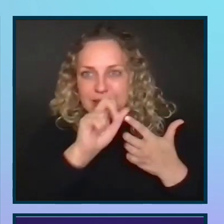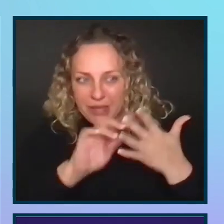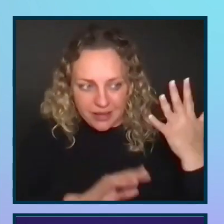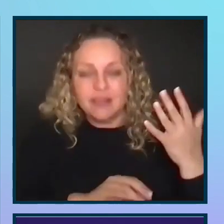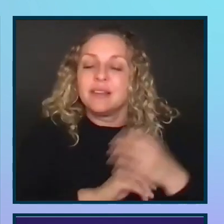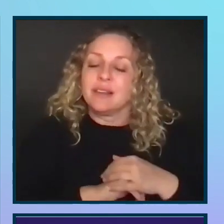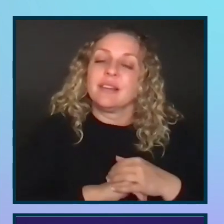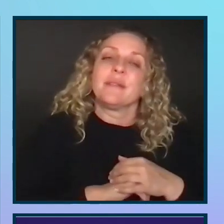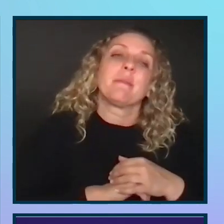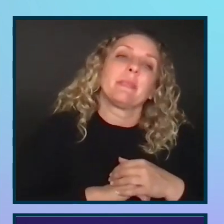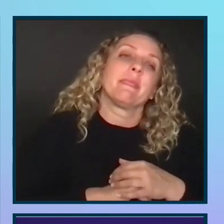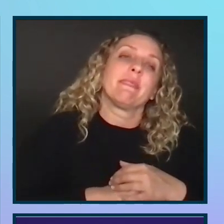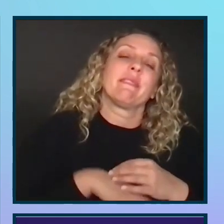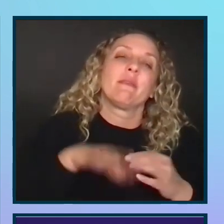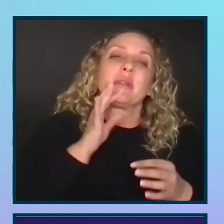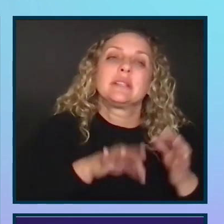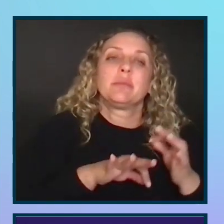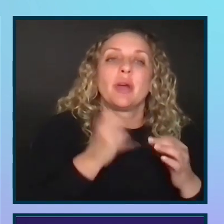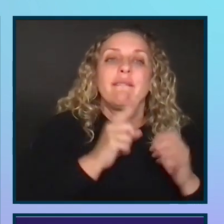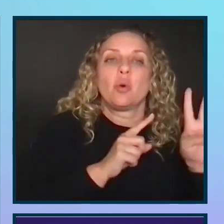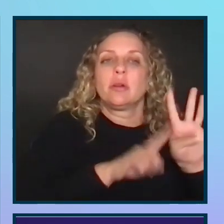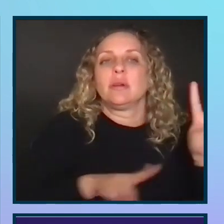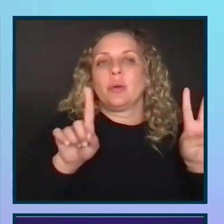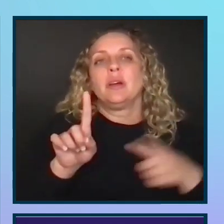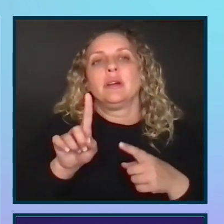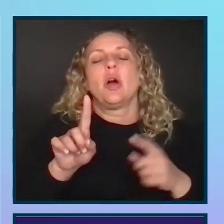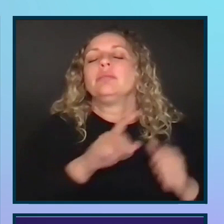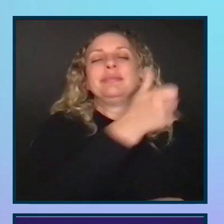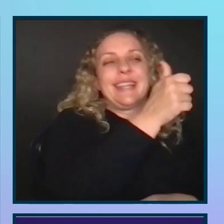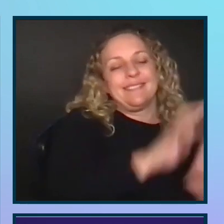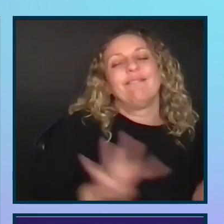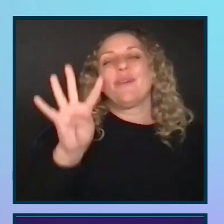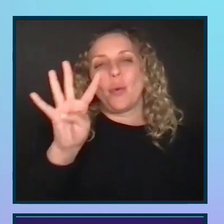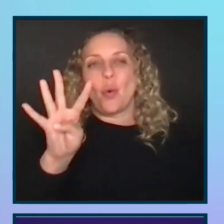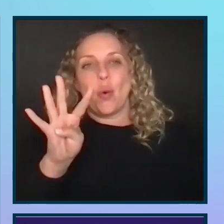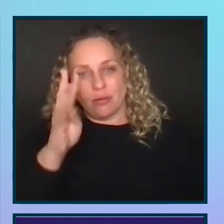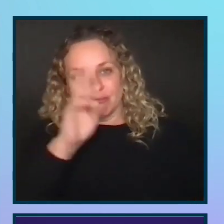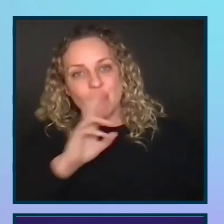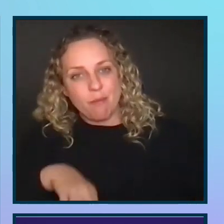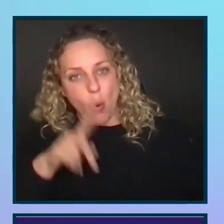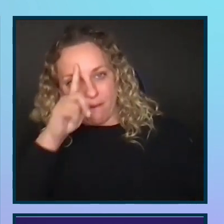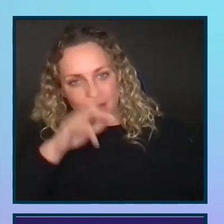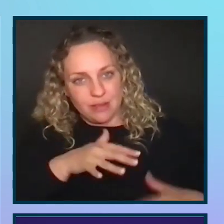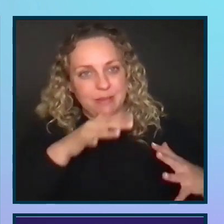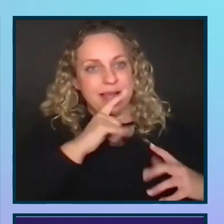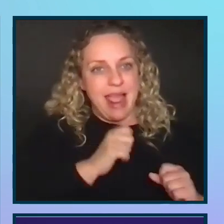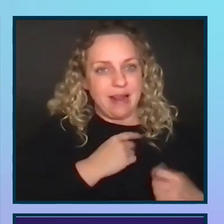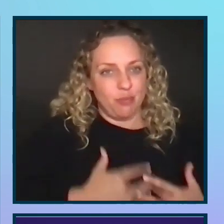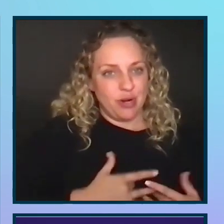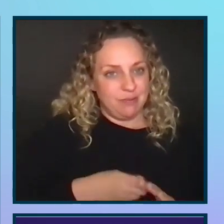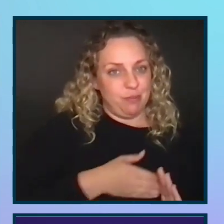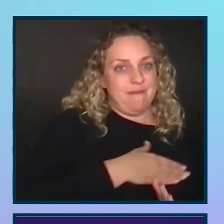basically. So 4 out of 10 adults have reported symptoms of anxiety and depression, and that's 4 times more than pre-pandemic. Over 1/4 of